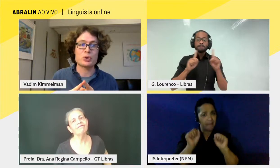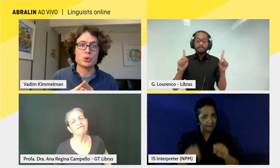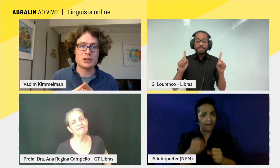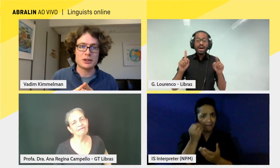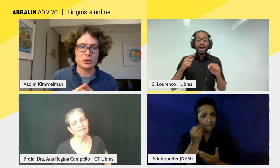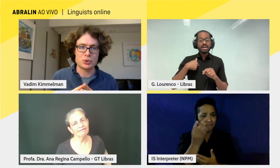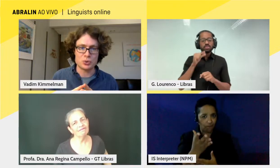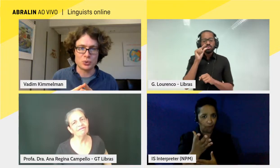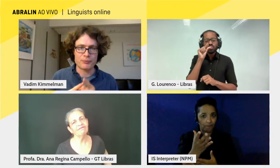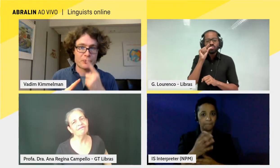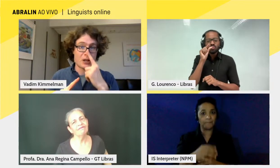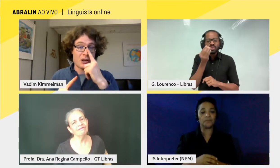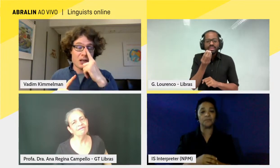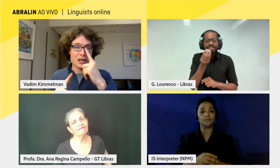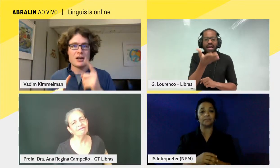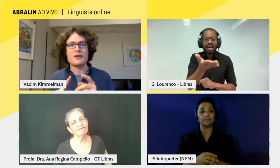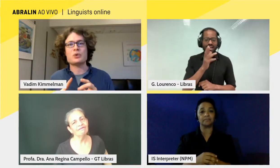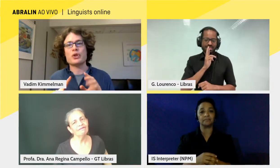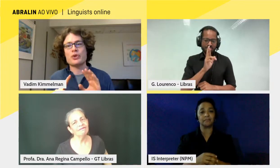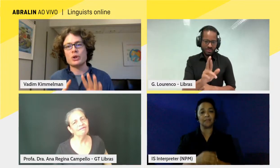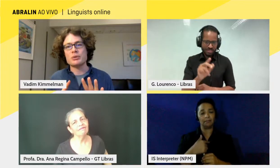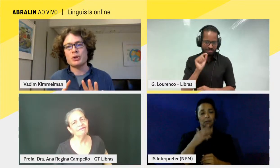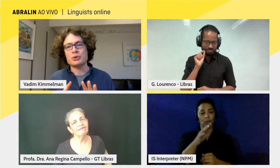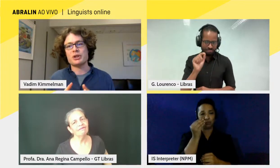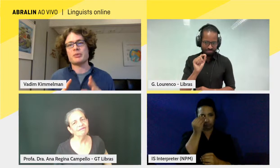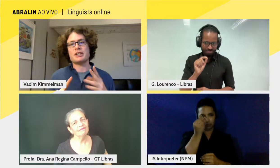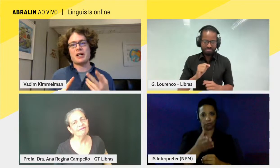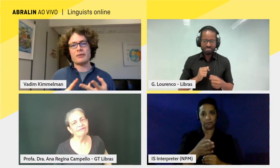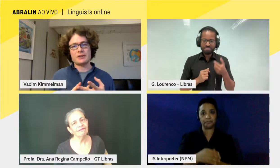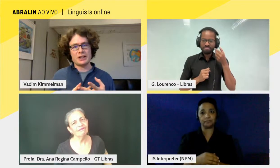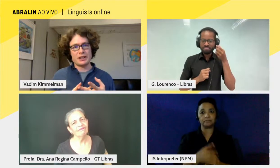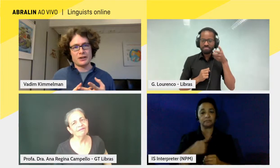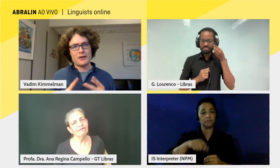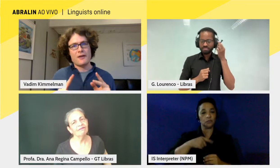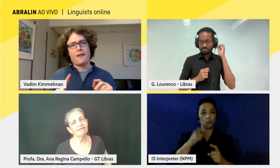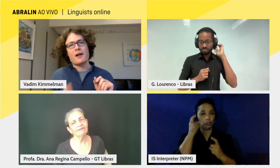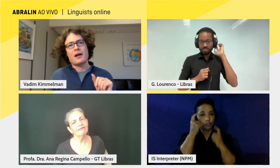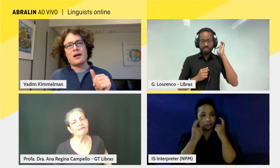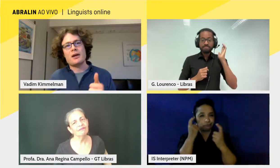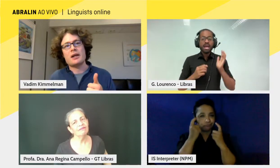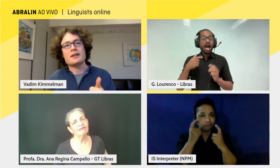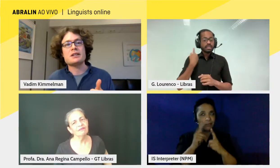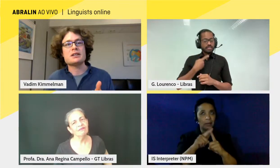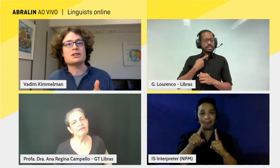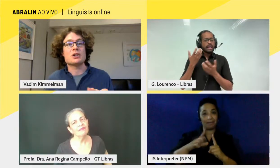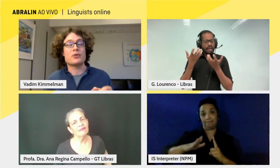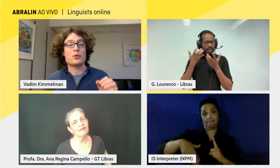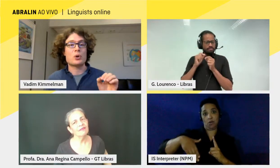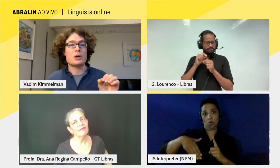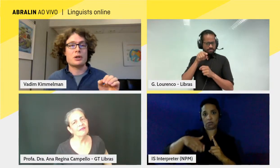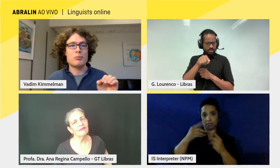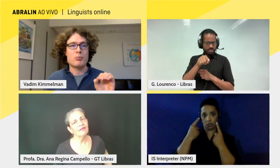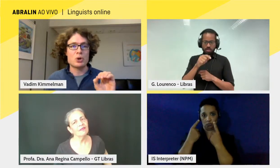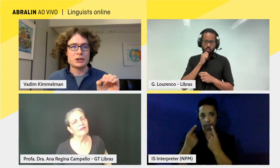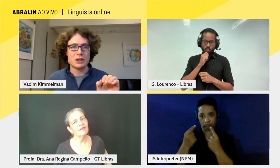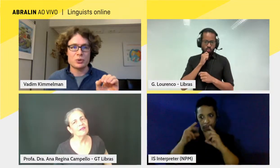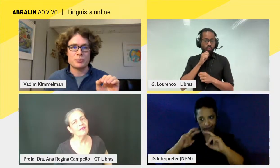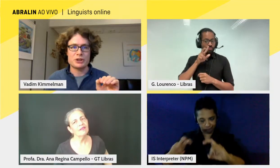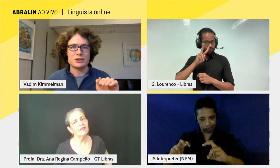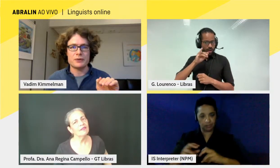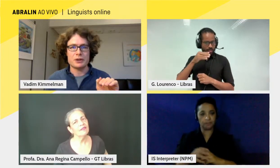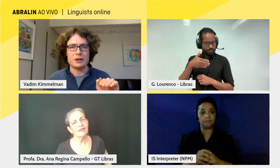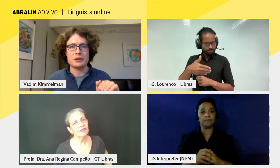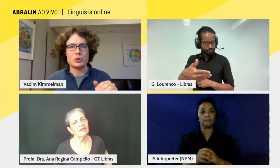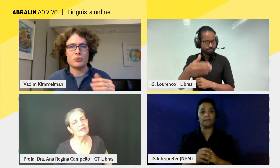thing that we could still do, that we thought about doing but haven't done. And that is for